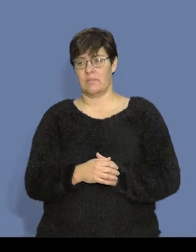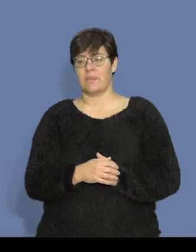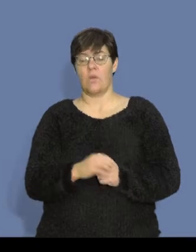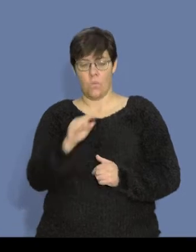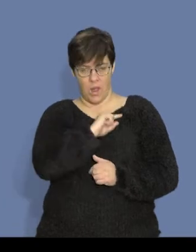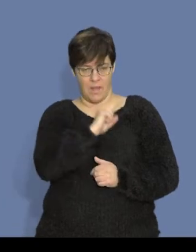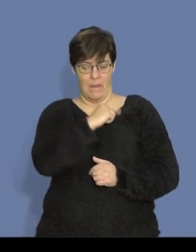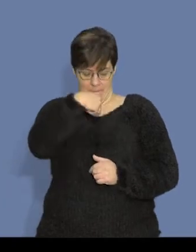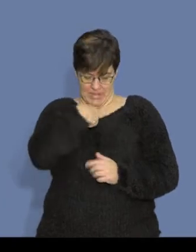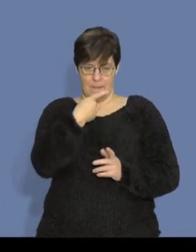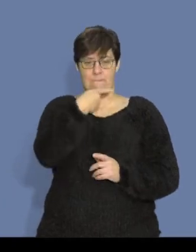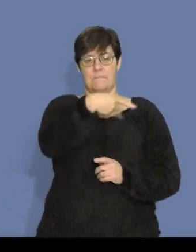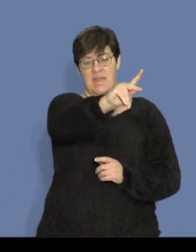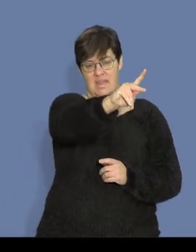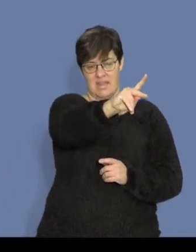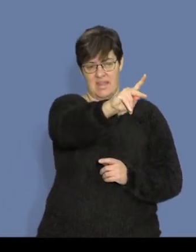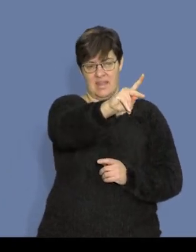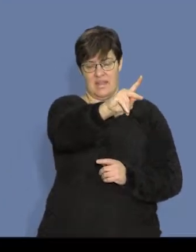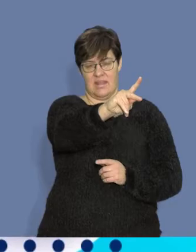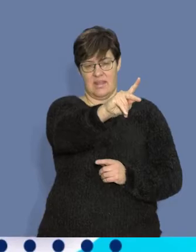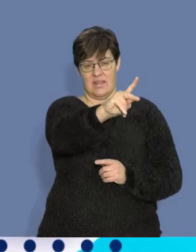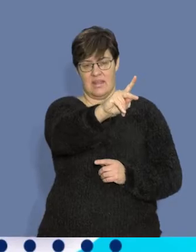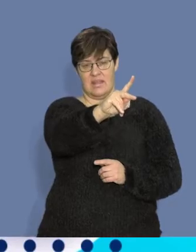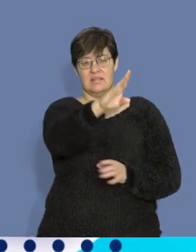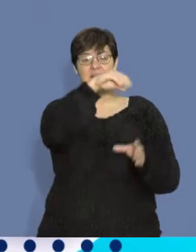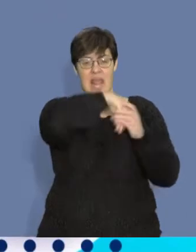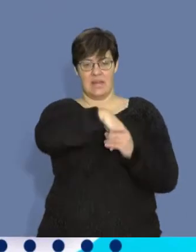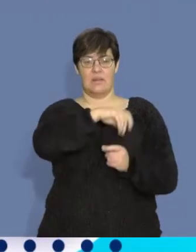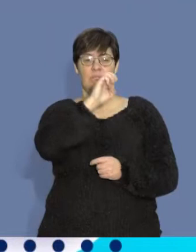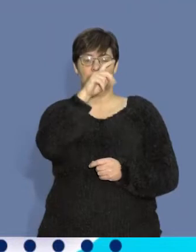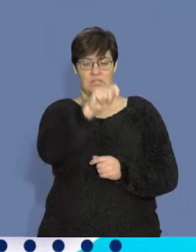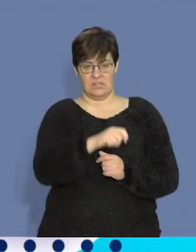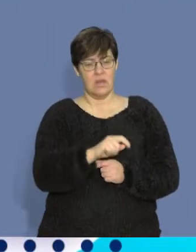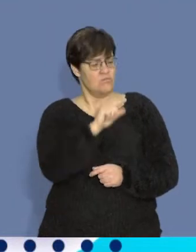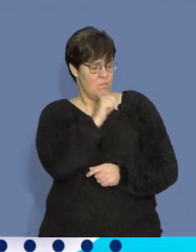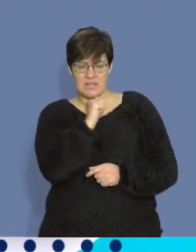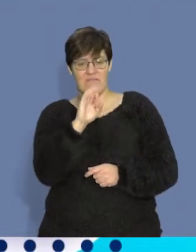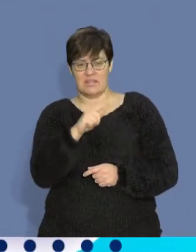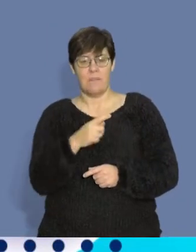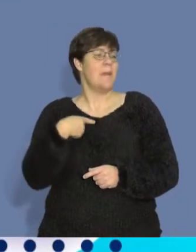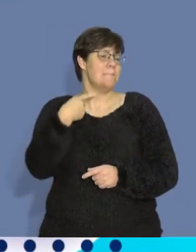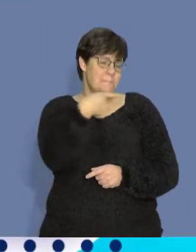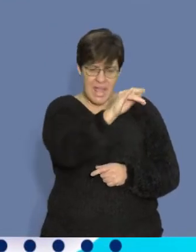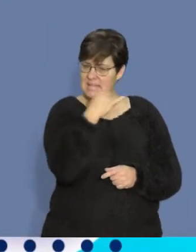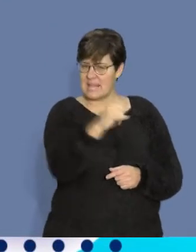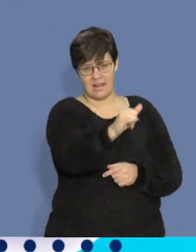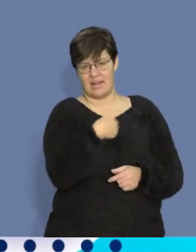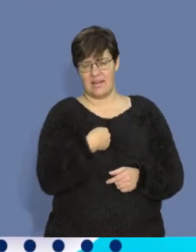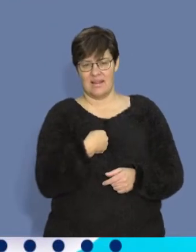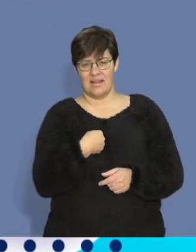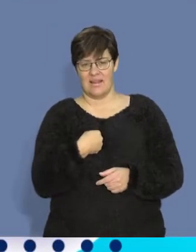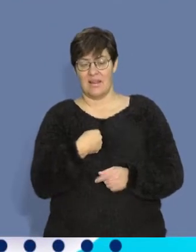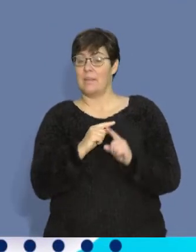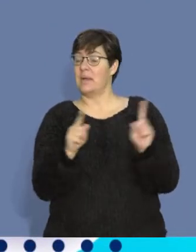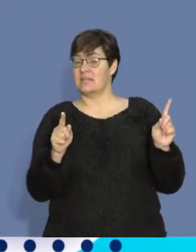that we have paid. Understand this, people. Although we VAT vendors, we're going to pay VAT on those